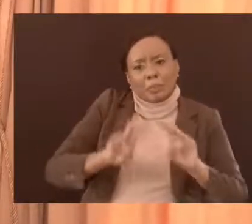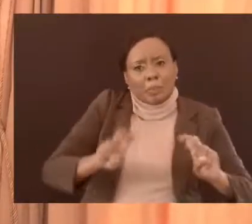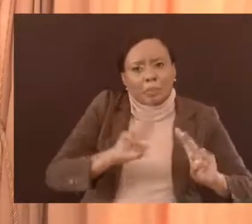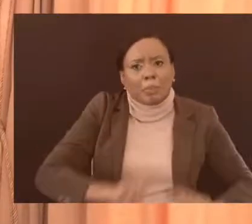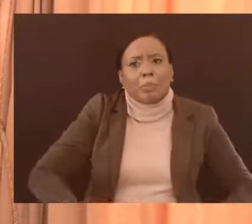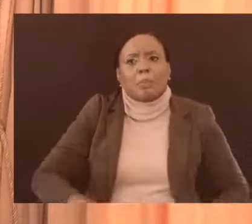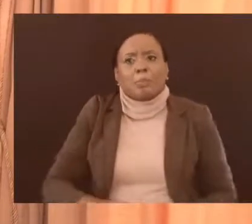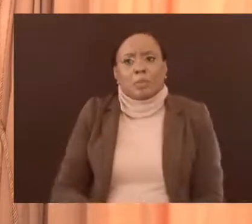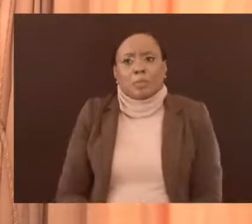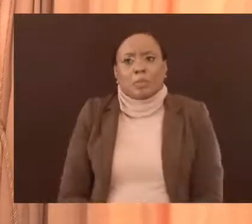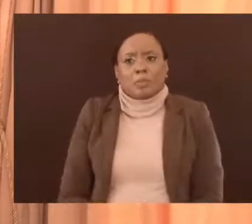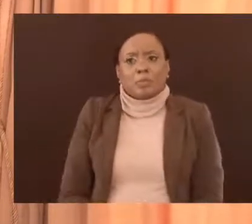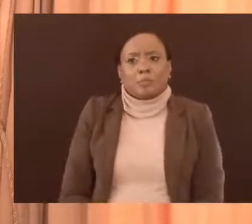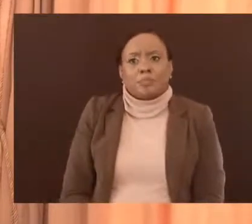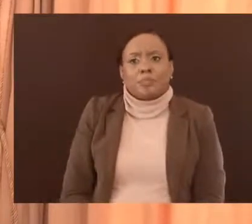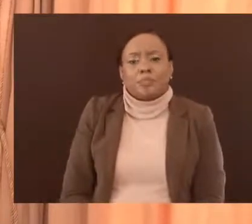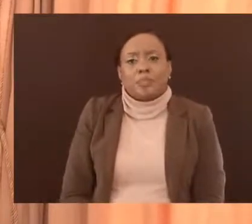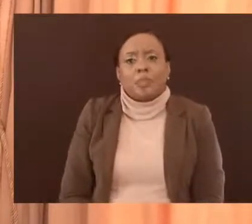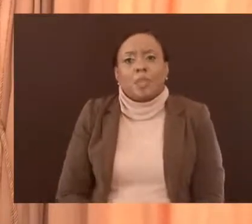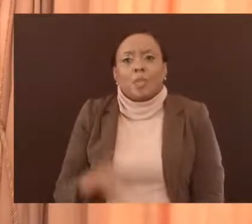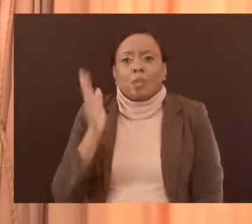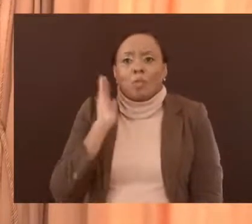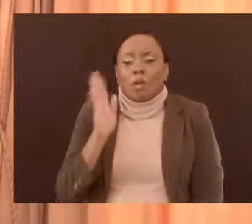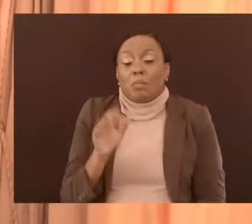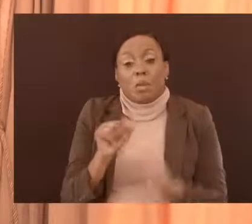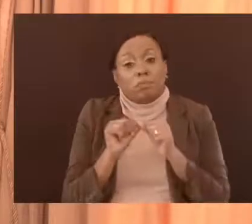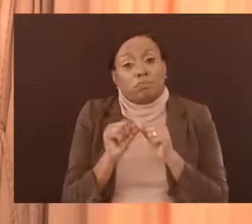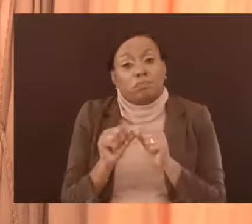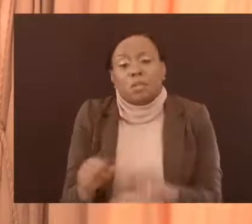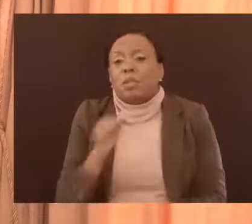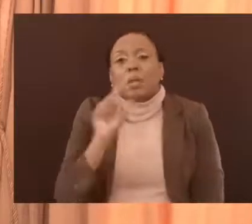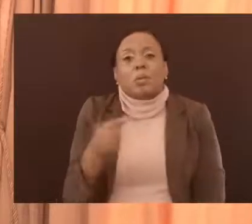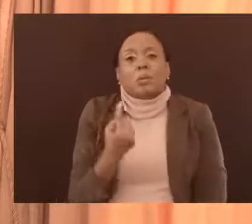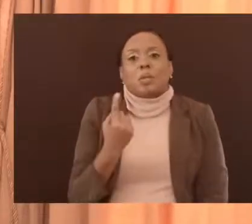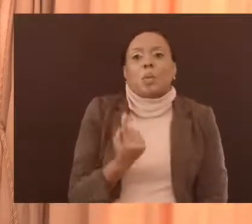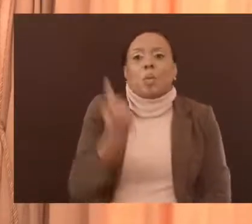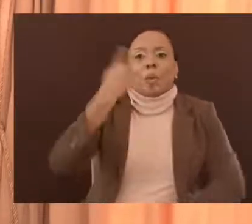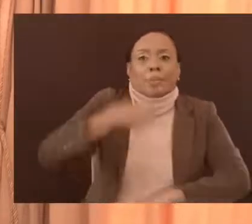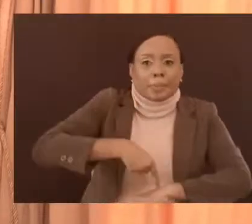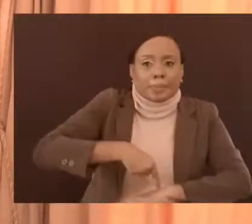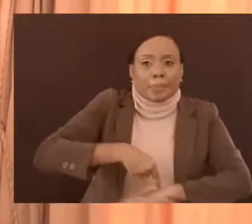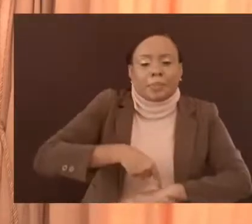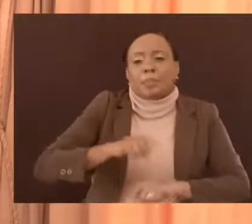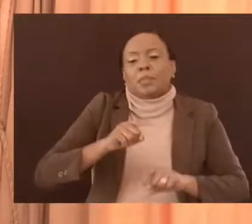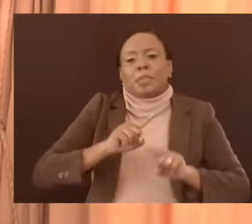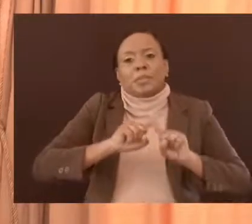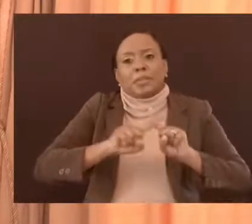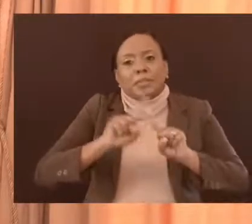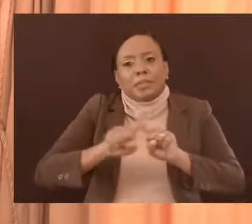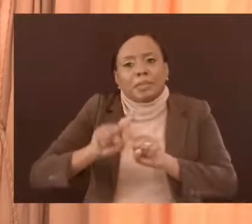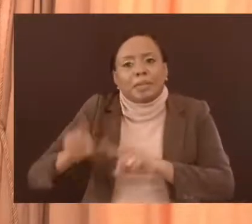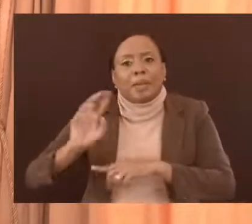authentic assessment. We'll be using continuous formative assessment. We'll be using various types of assessment, and note I